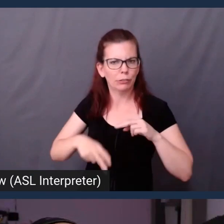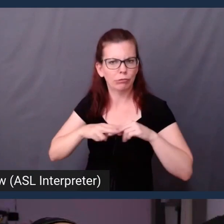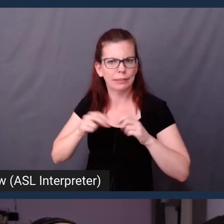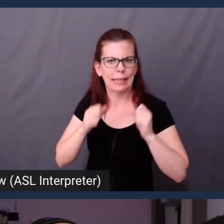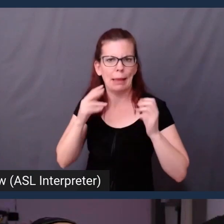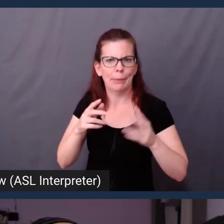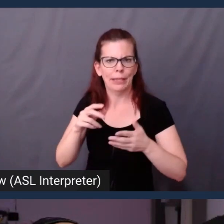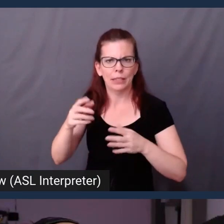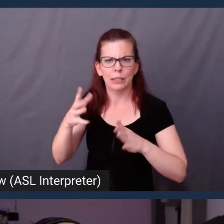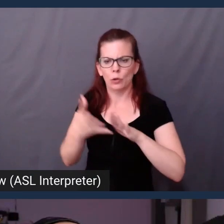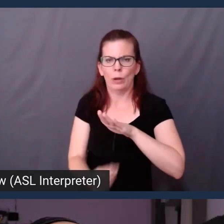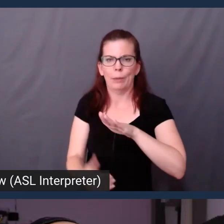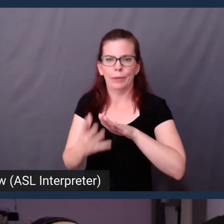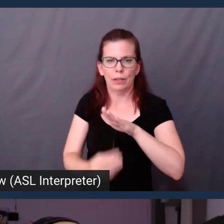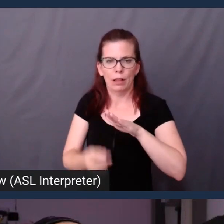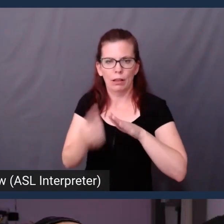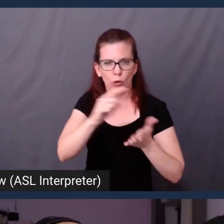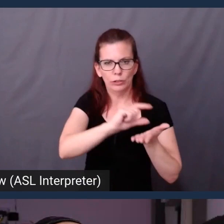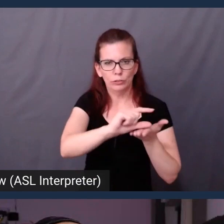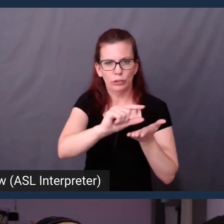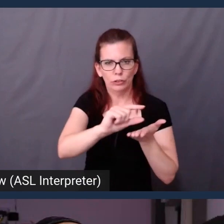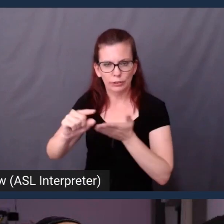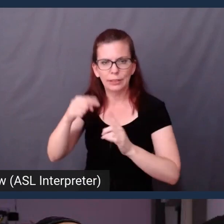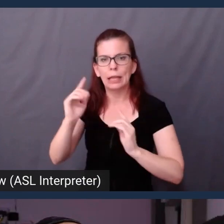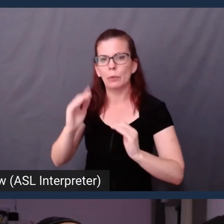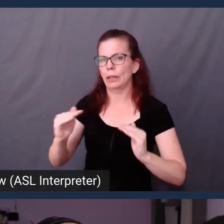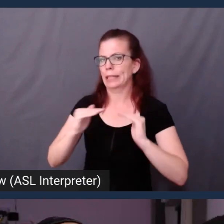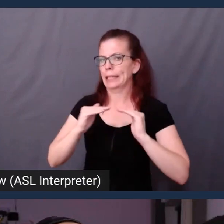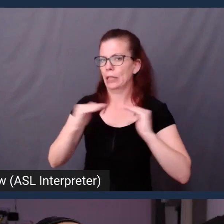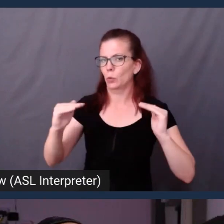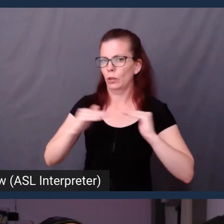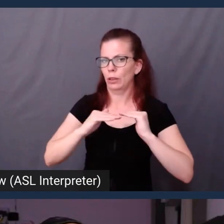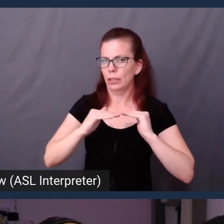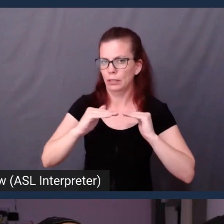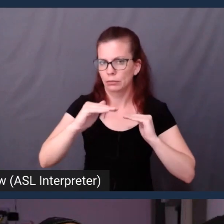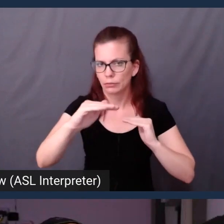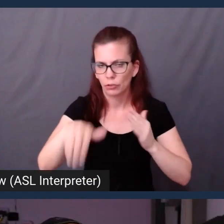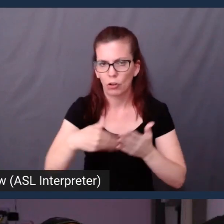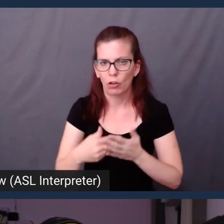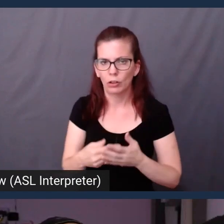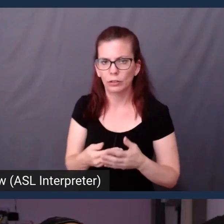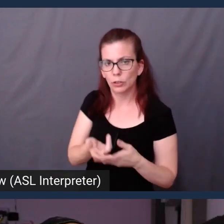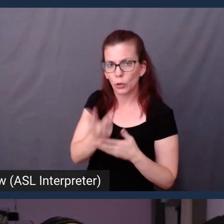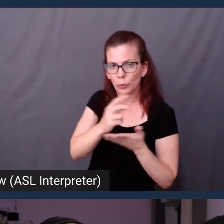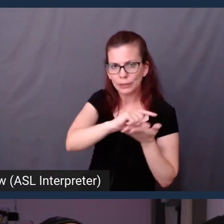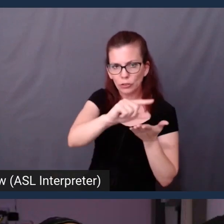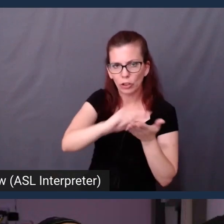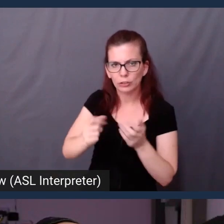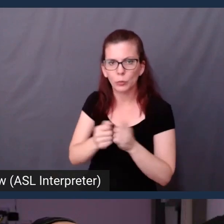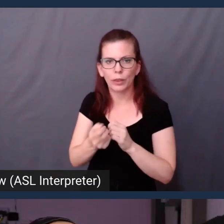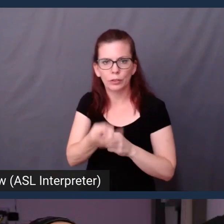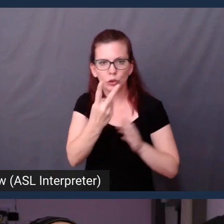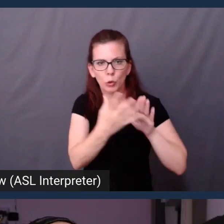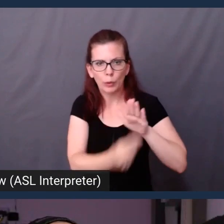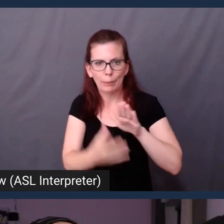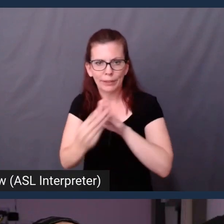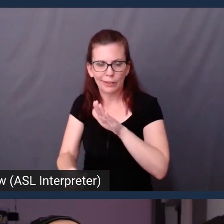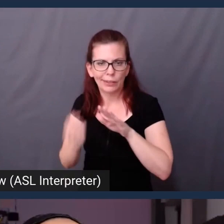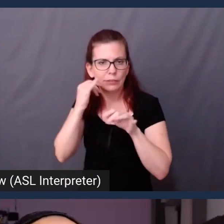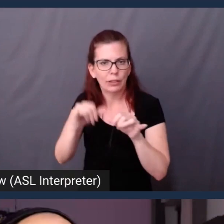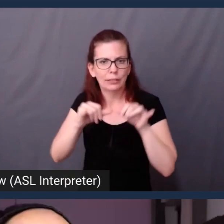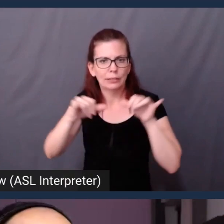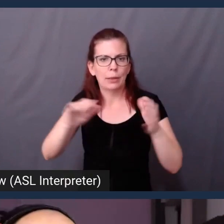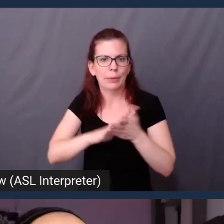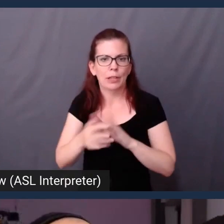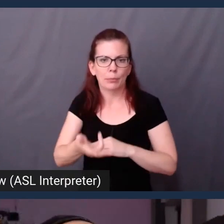the replicas will be increased equally across all the shards. So if I have 3 shards with 2 replicas, if I scale out, there will become 3